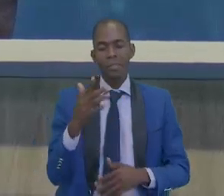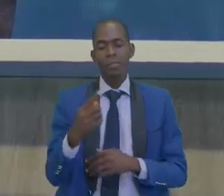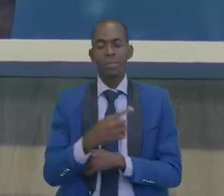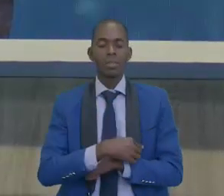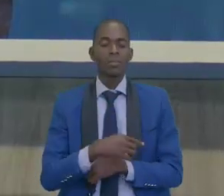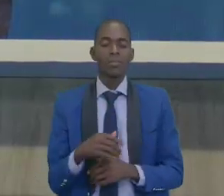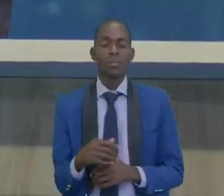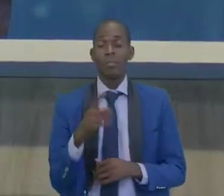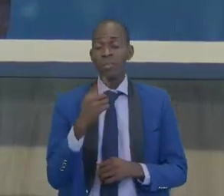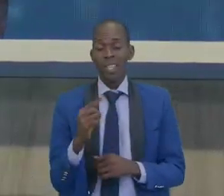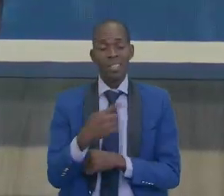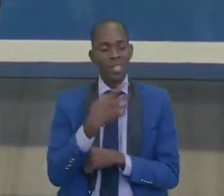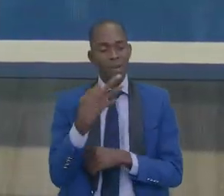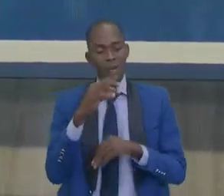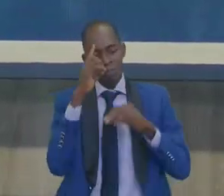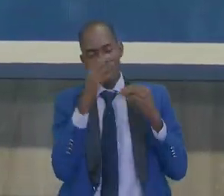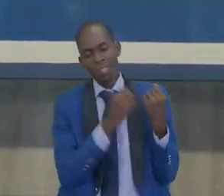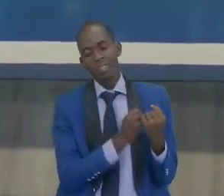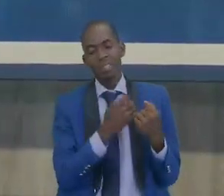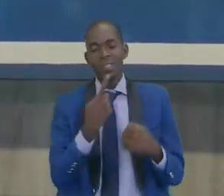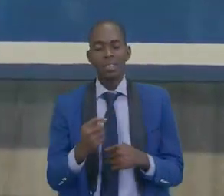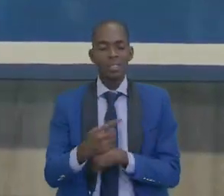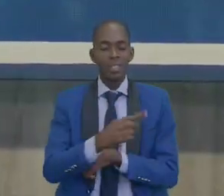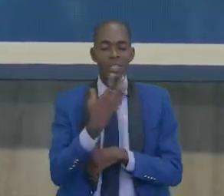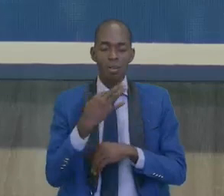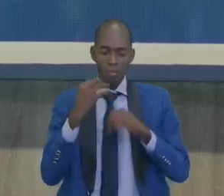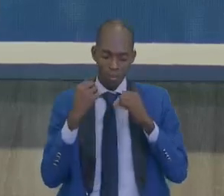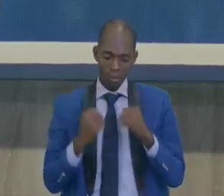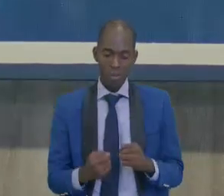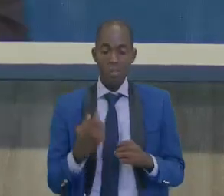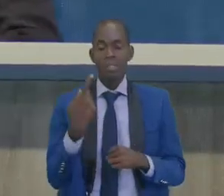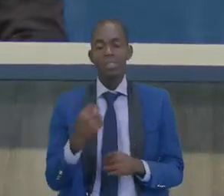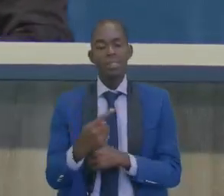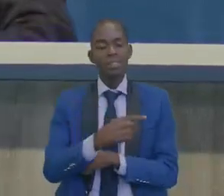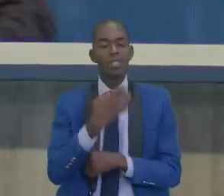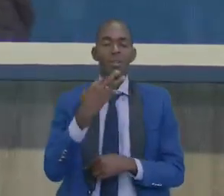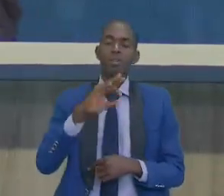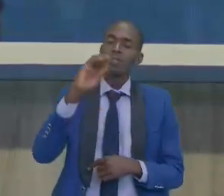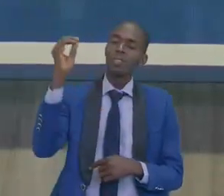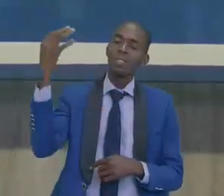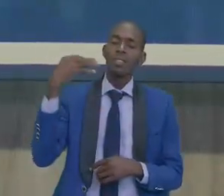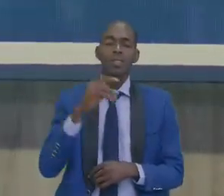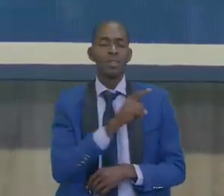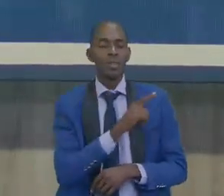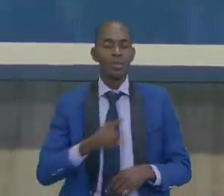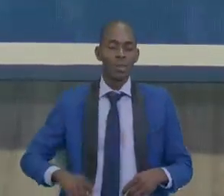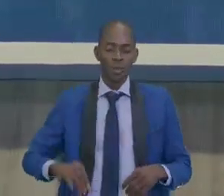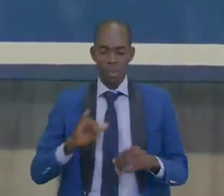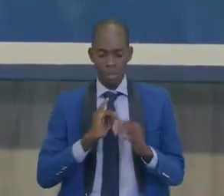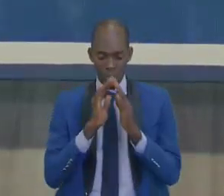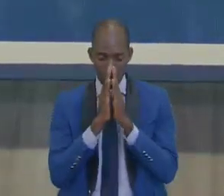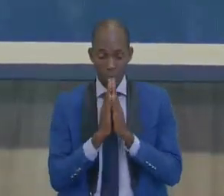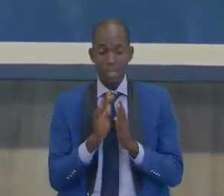The day of faith. The day of power, the day of grace. Lord, I pray that